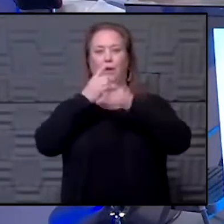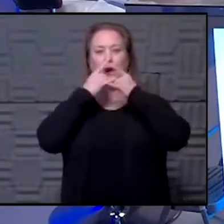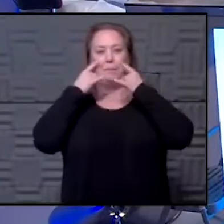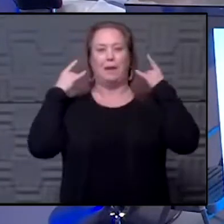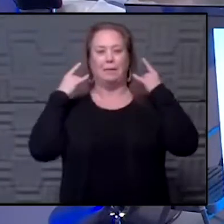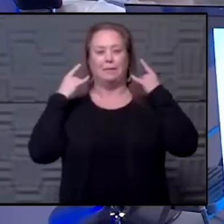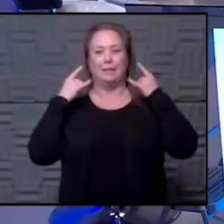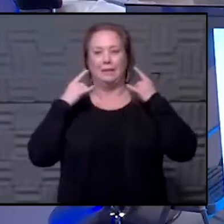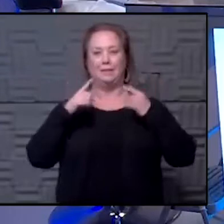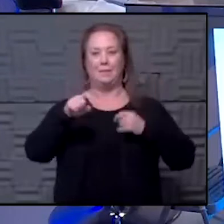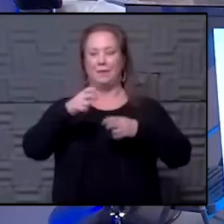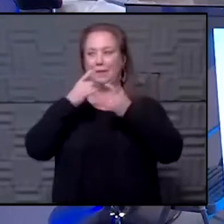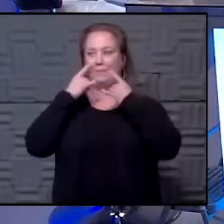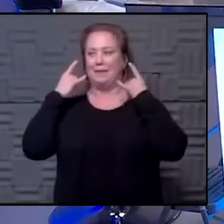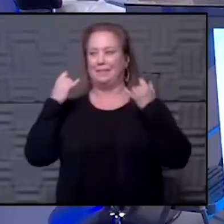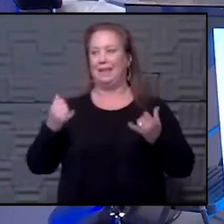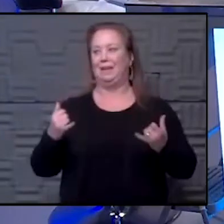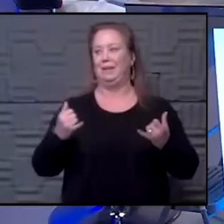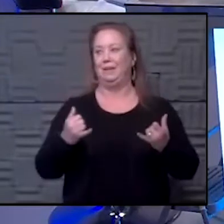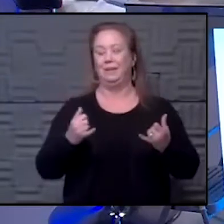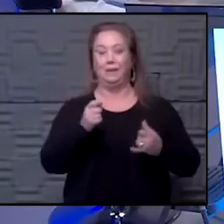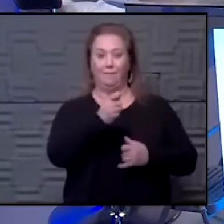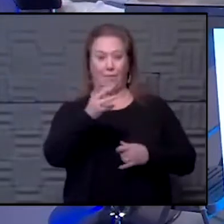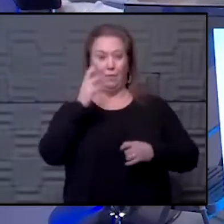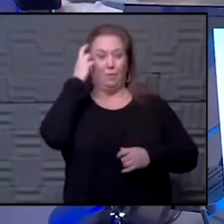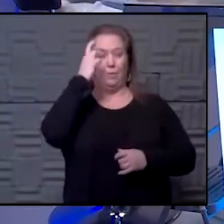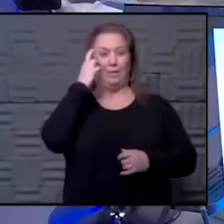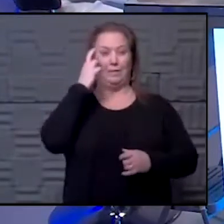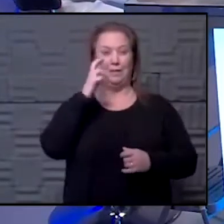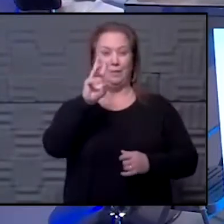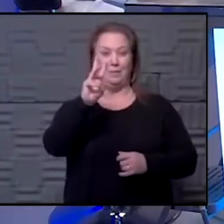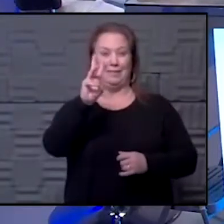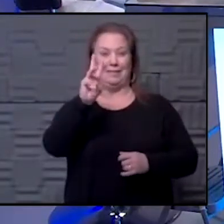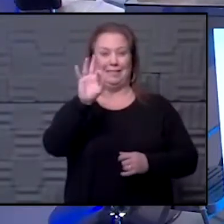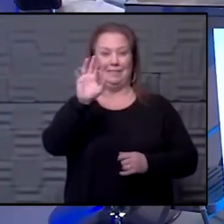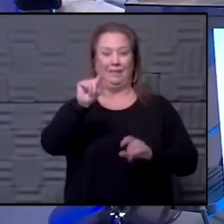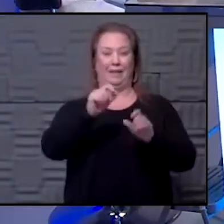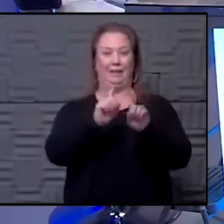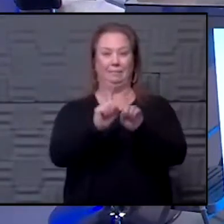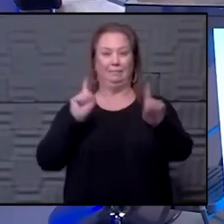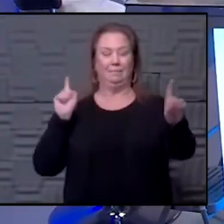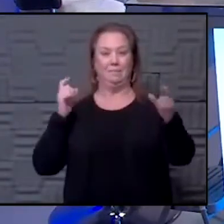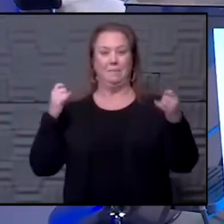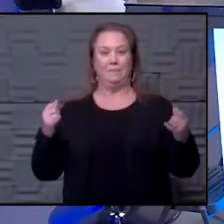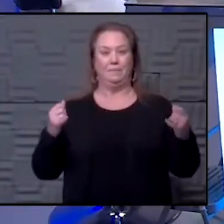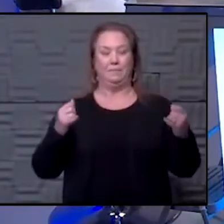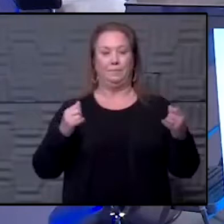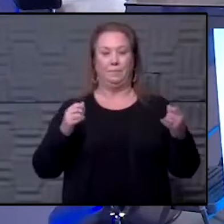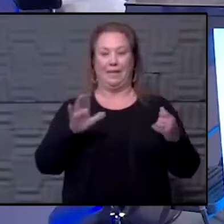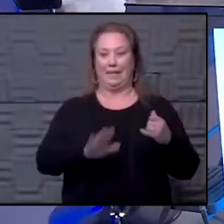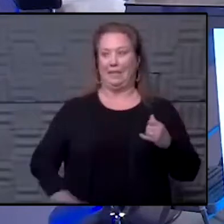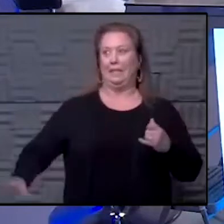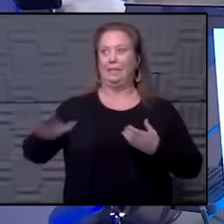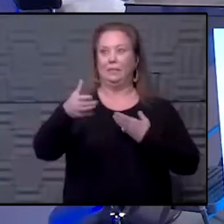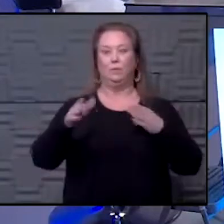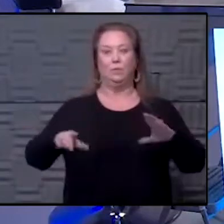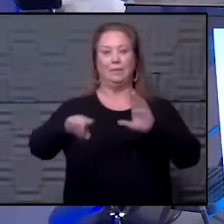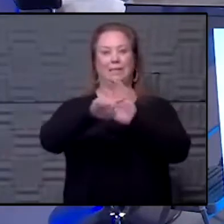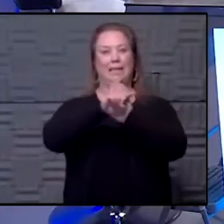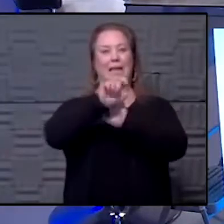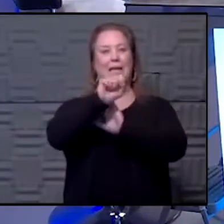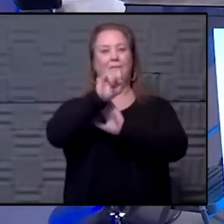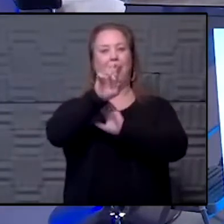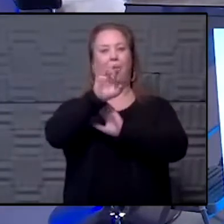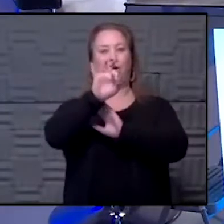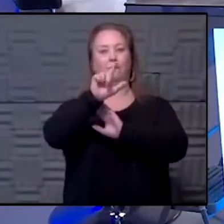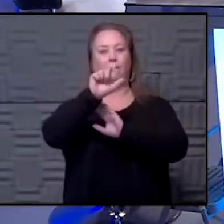least one, right now. You bet. A couple of reasons. First of all, we're 6 feet apart. And second of all, the dynamics of this room, it's a negative airflow